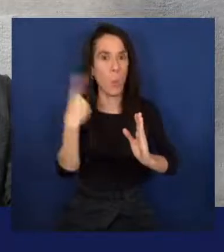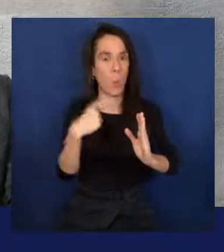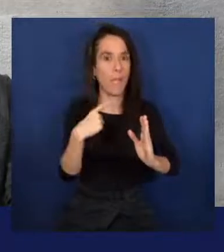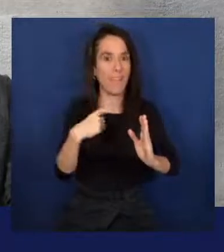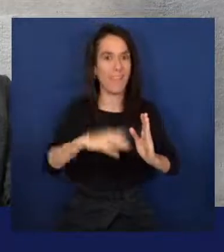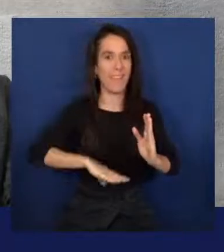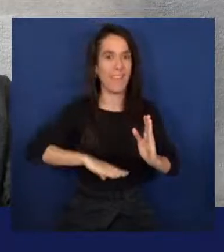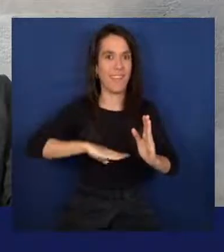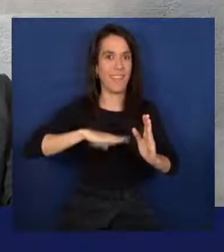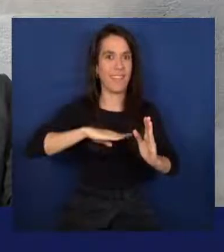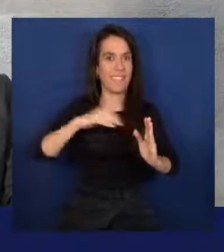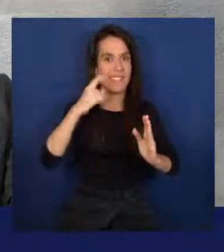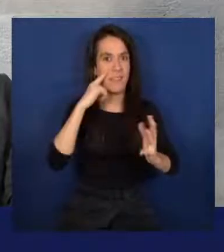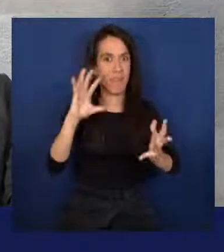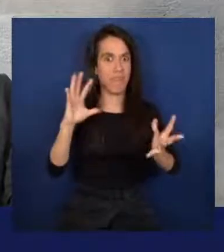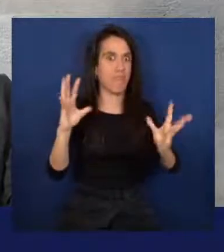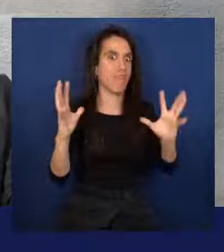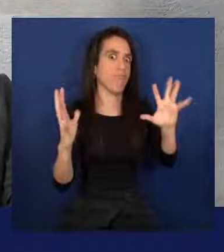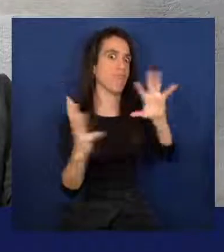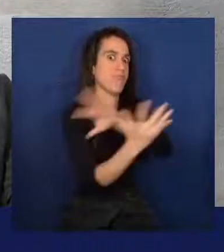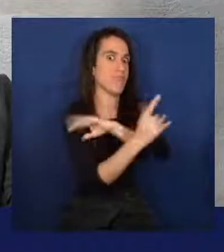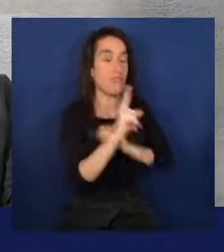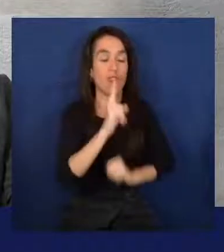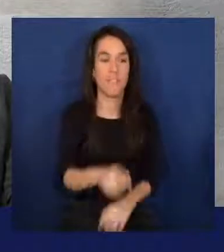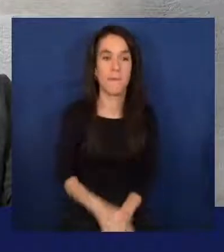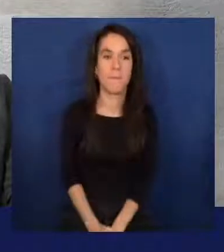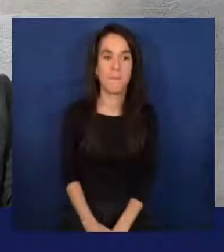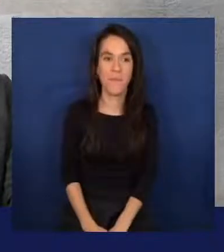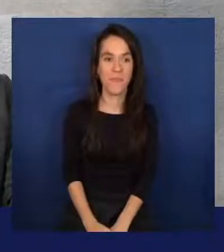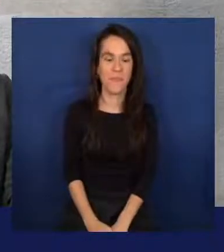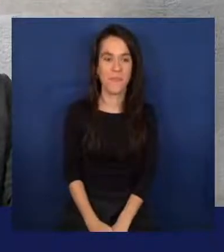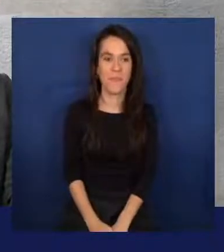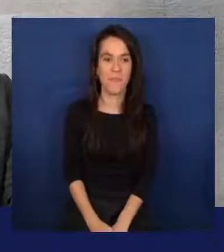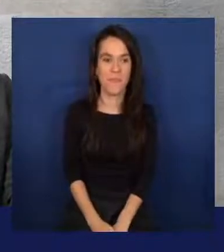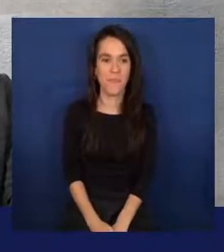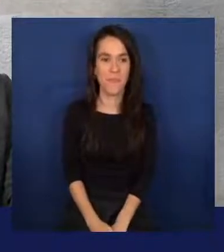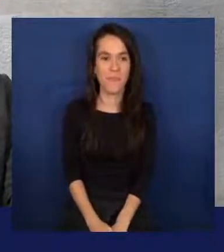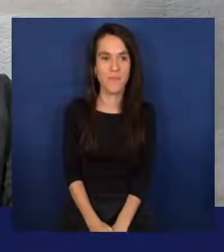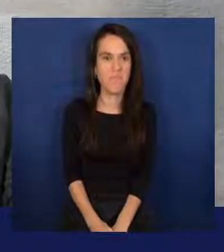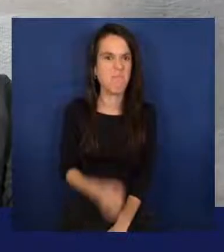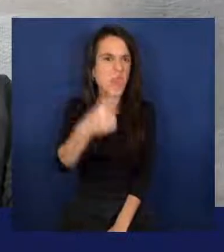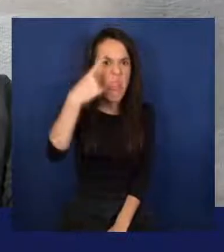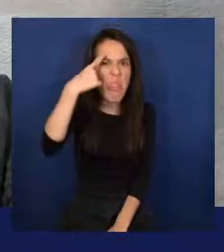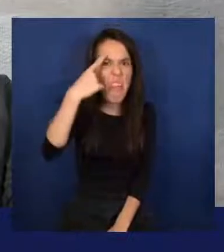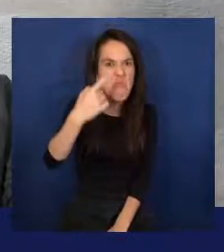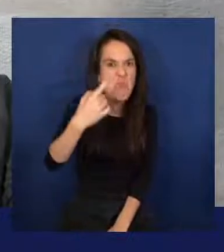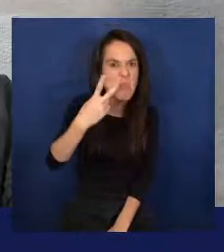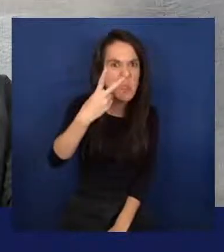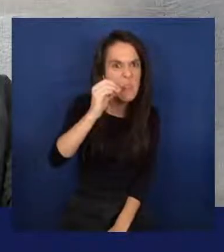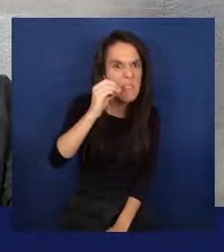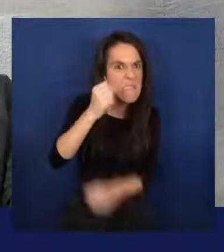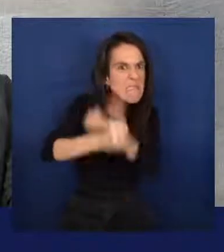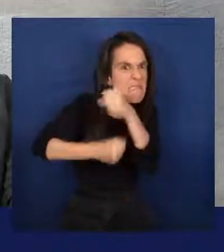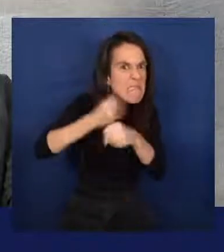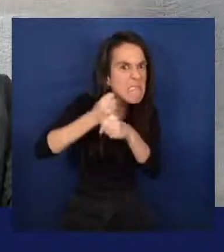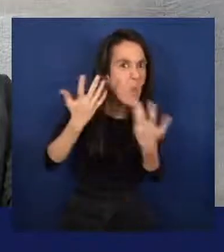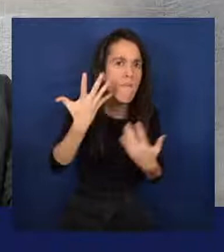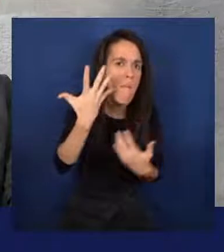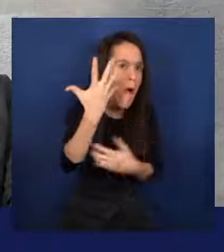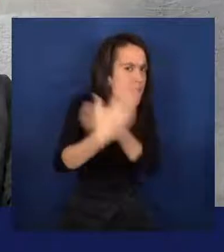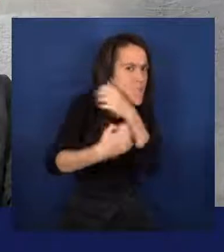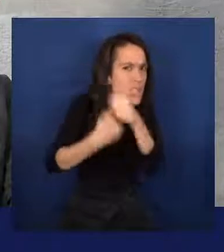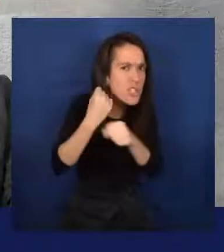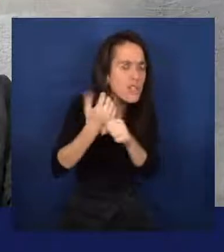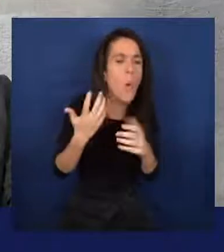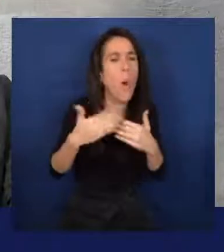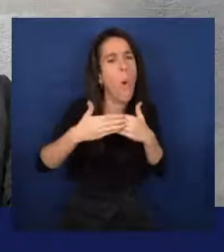profession. Interesting. And like, when you say that, do you mean like in the next 20 years kind of thing? Yeah. The next 5 years? Okay.